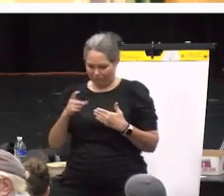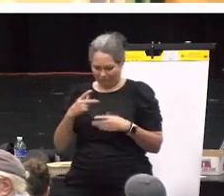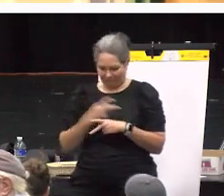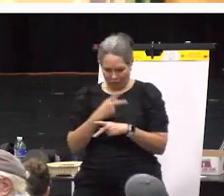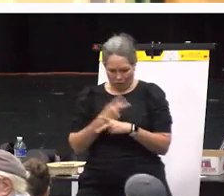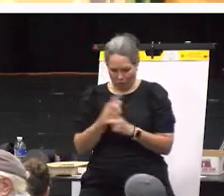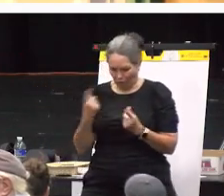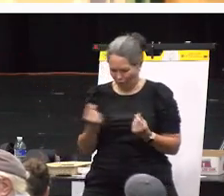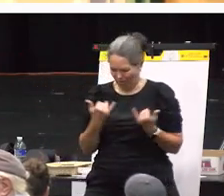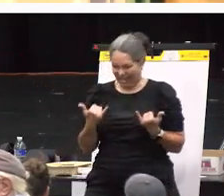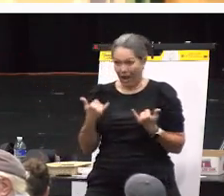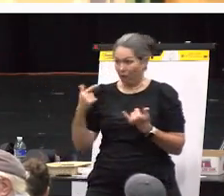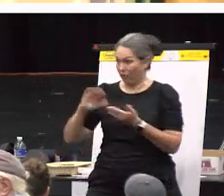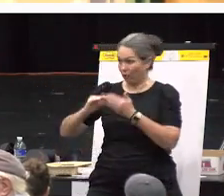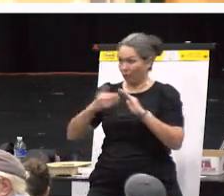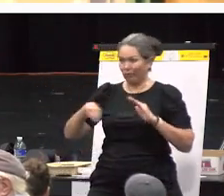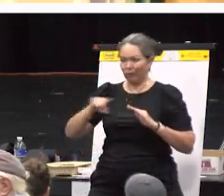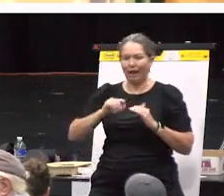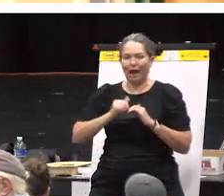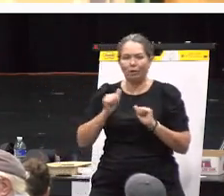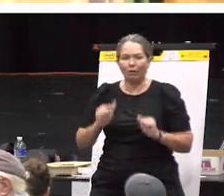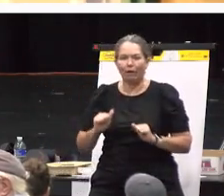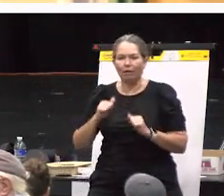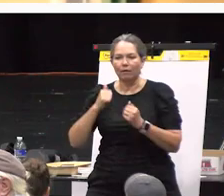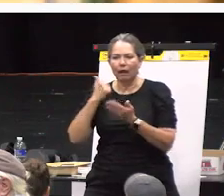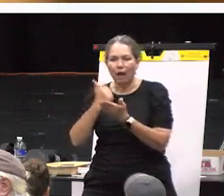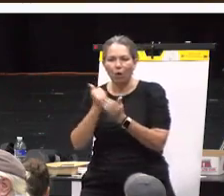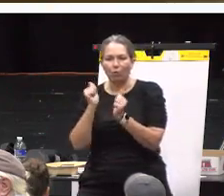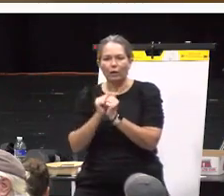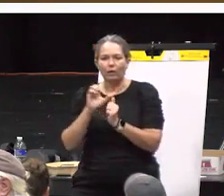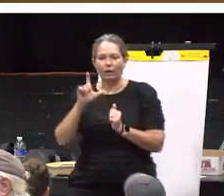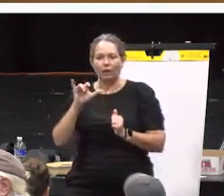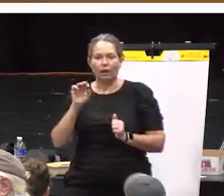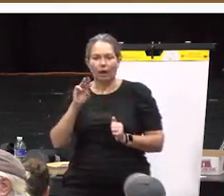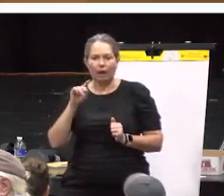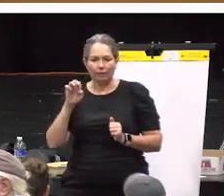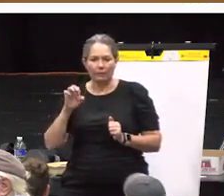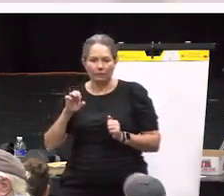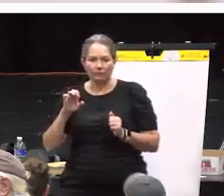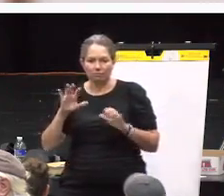community to help this climate emergency. Thank you.